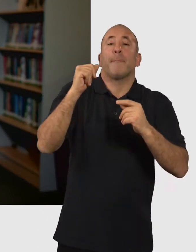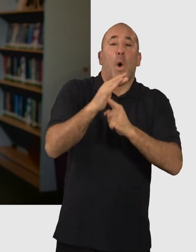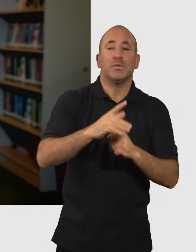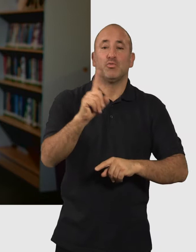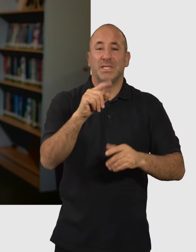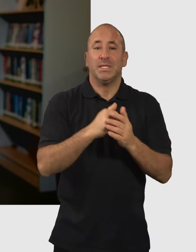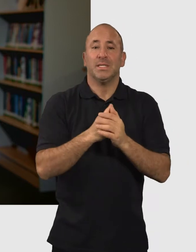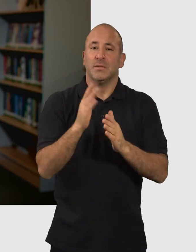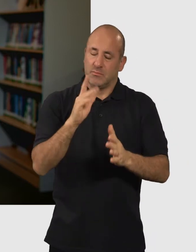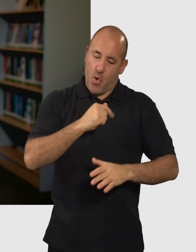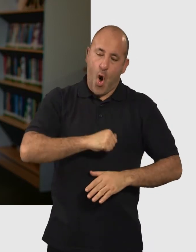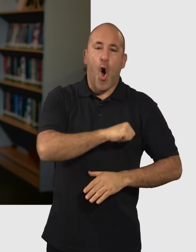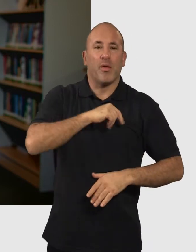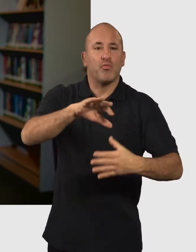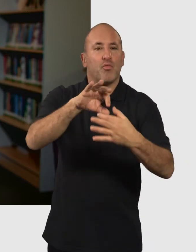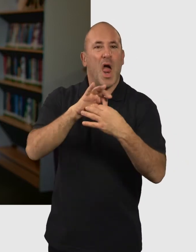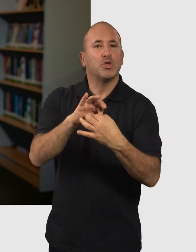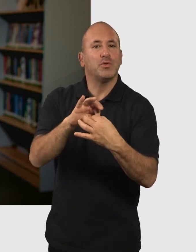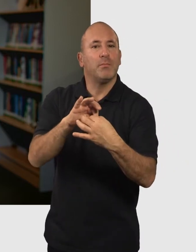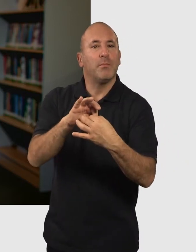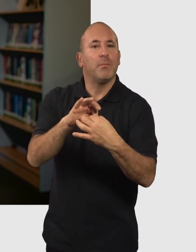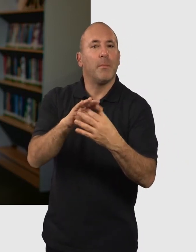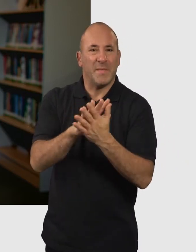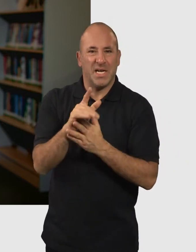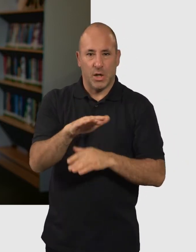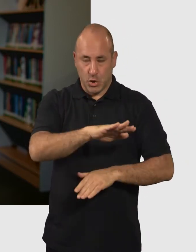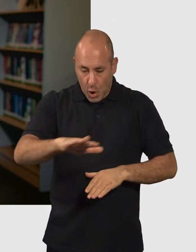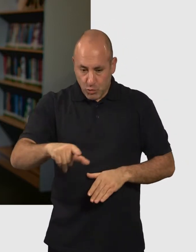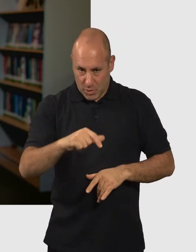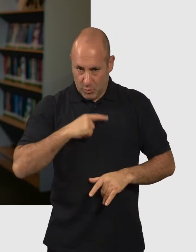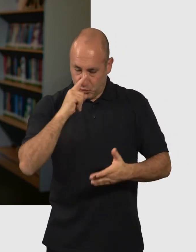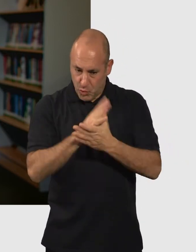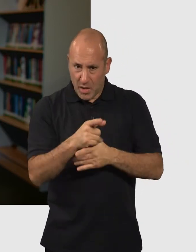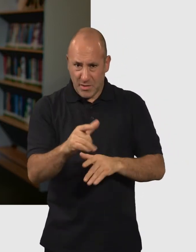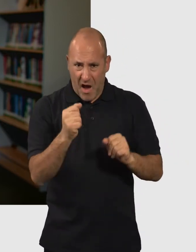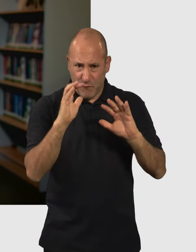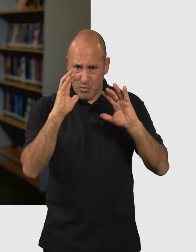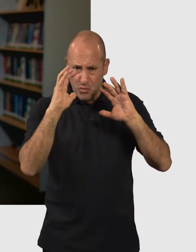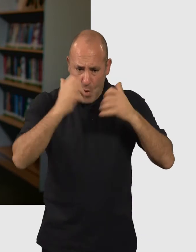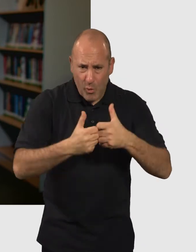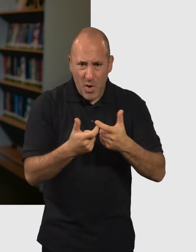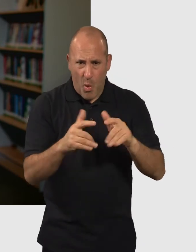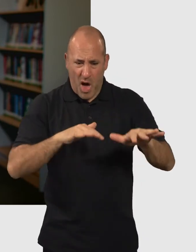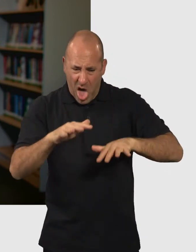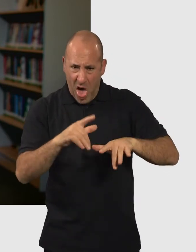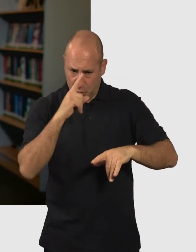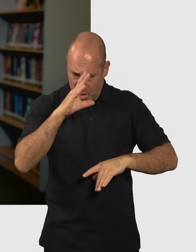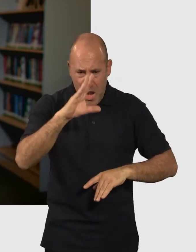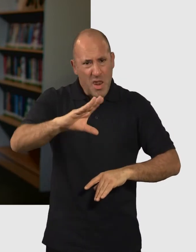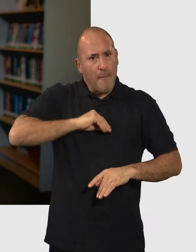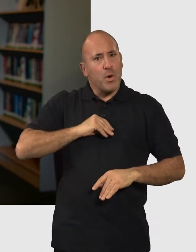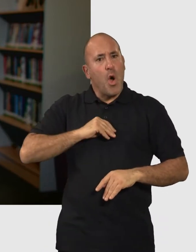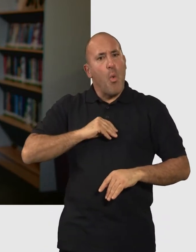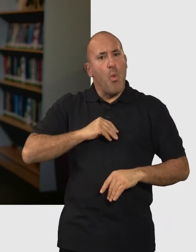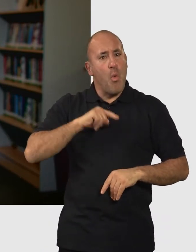for them to have an honest relationship so that they trust their children, to let them